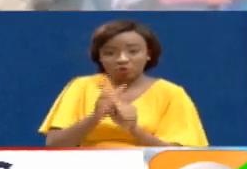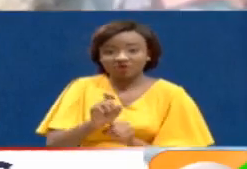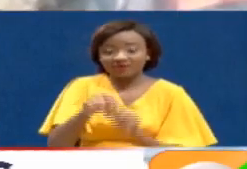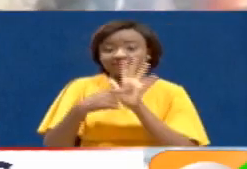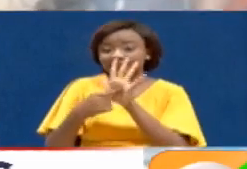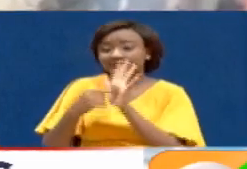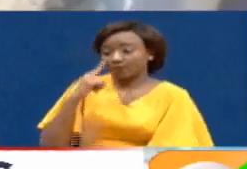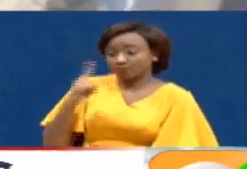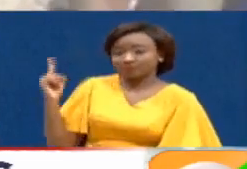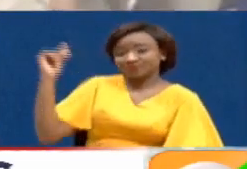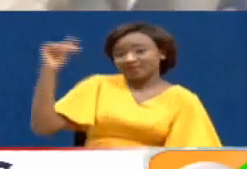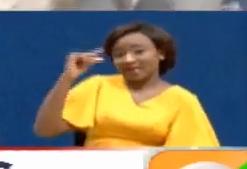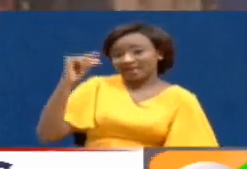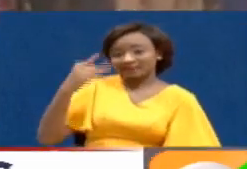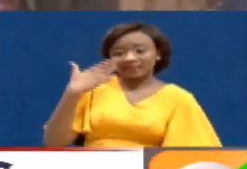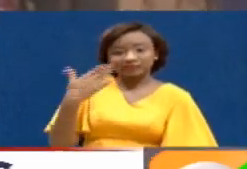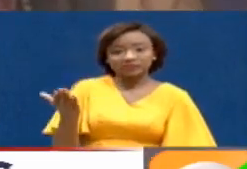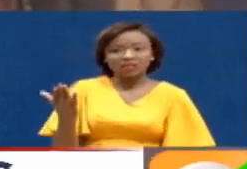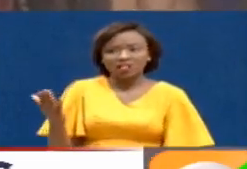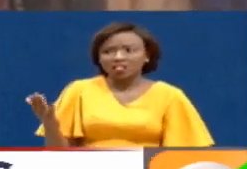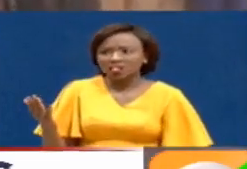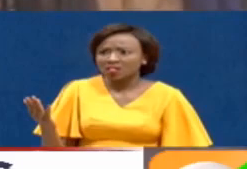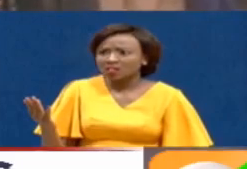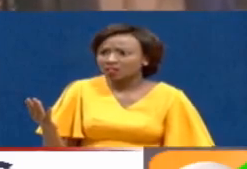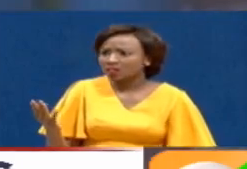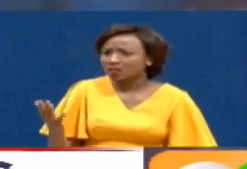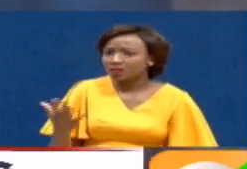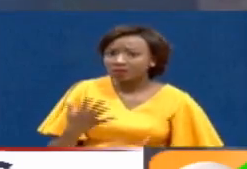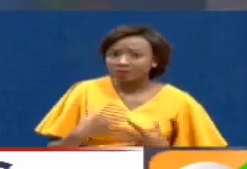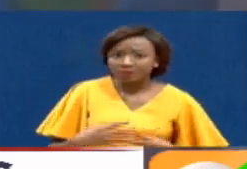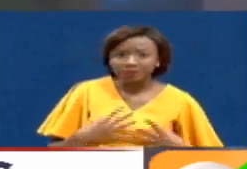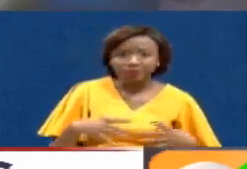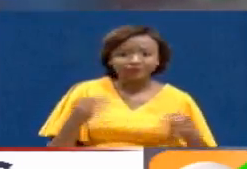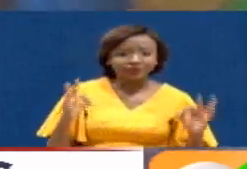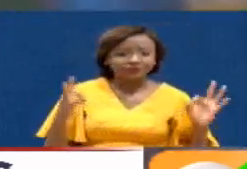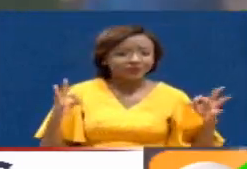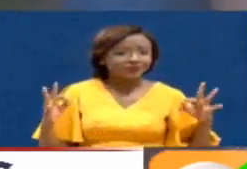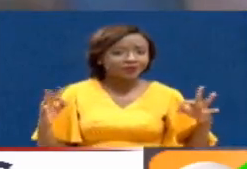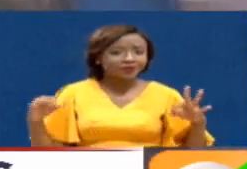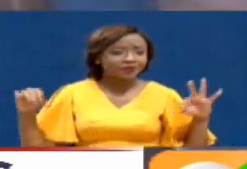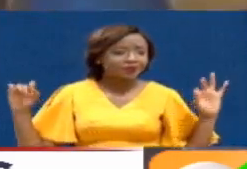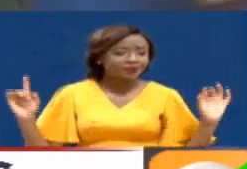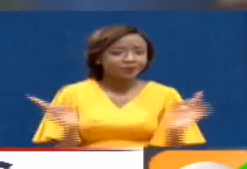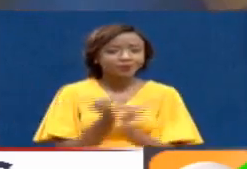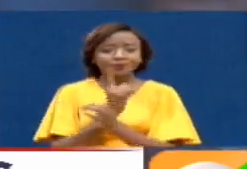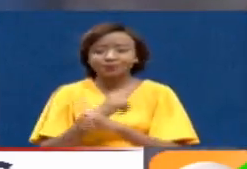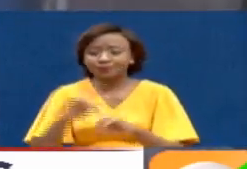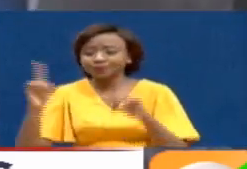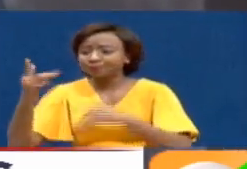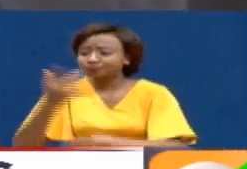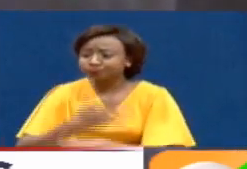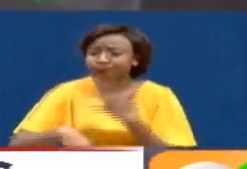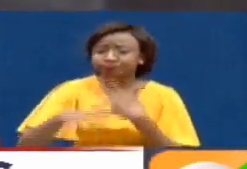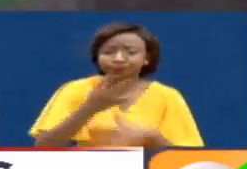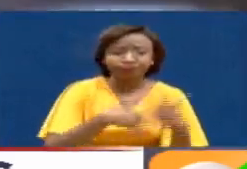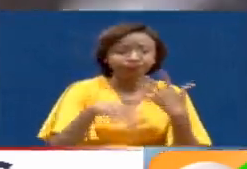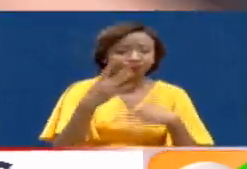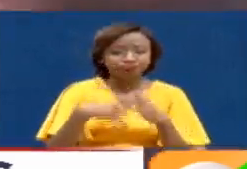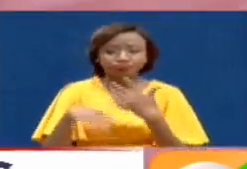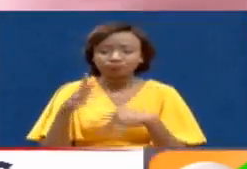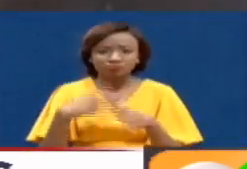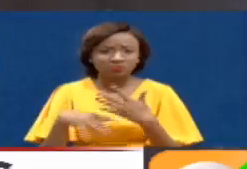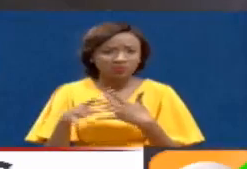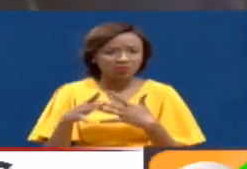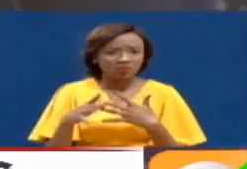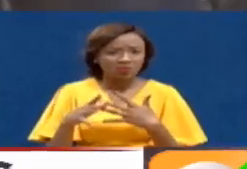Garissa town, and the picture is worrying. People interacting freely and at close range. From those walking on the